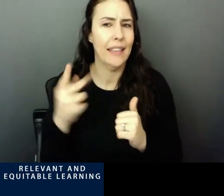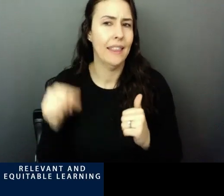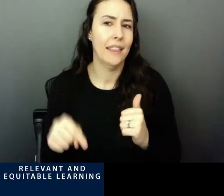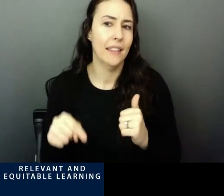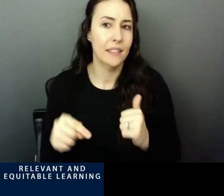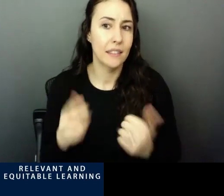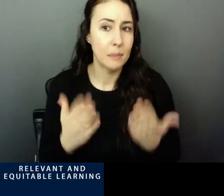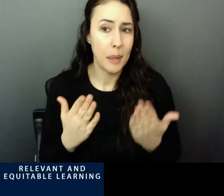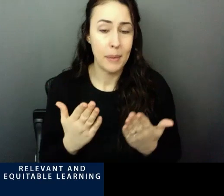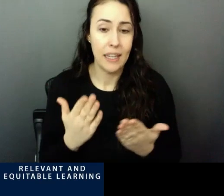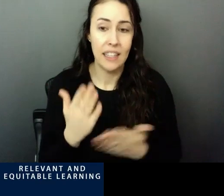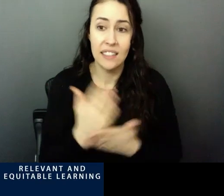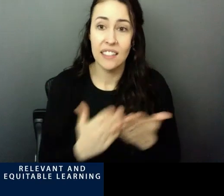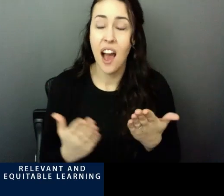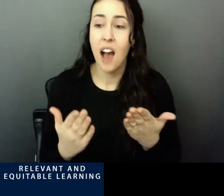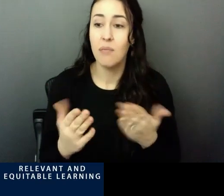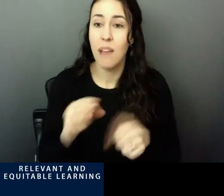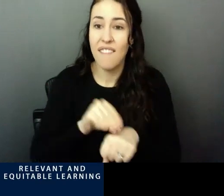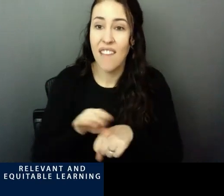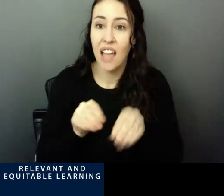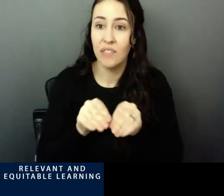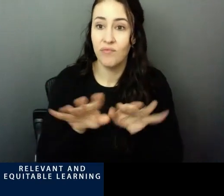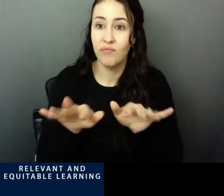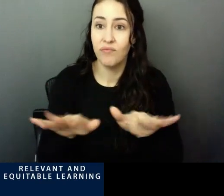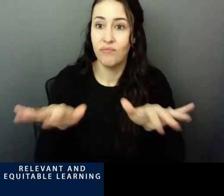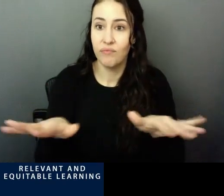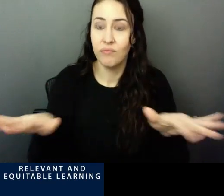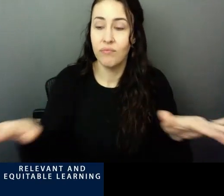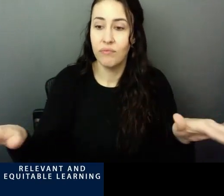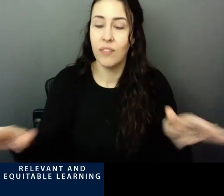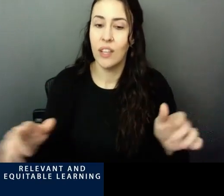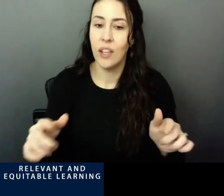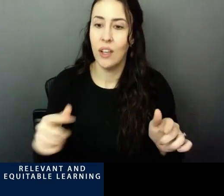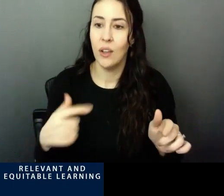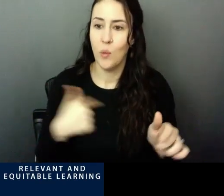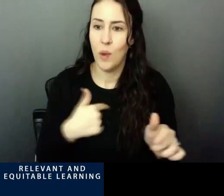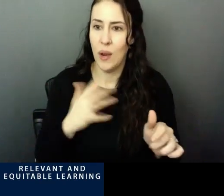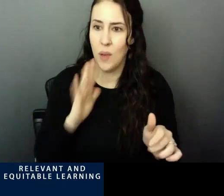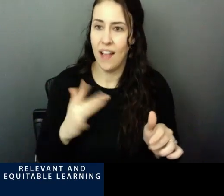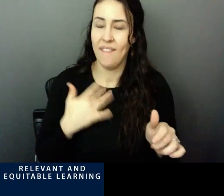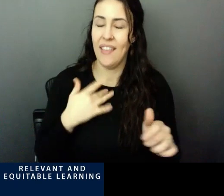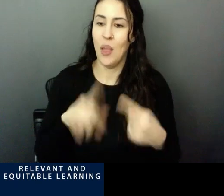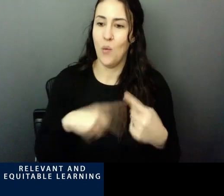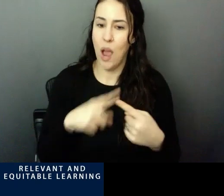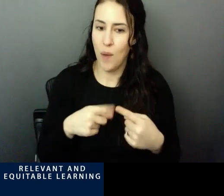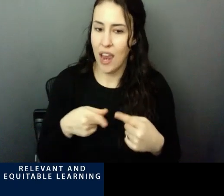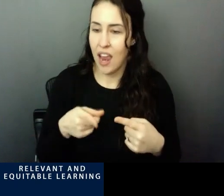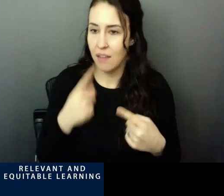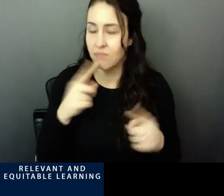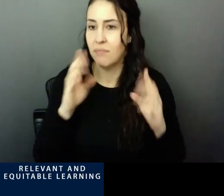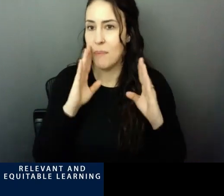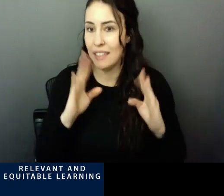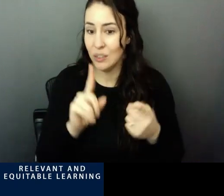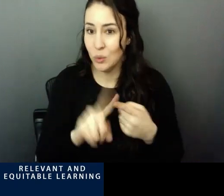some ripple effect that we are going to feel once we start paying attention to assessment of student learning, and